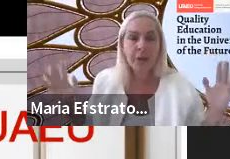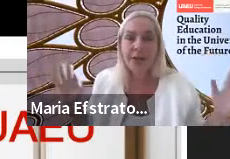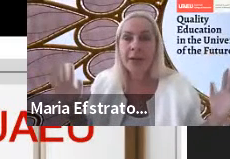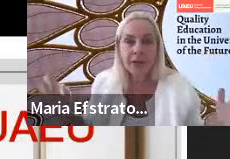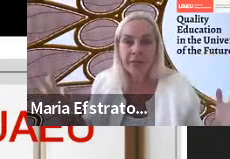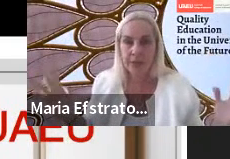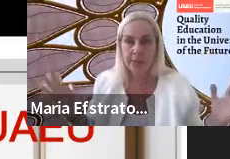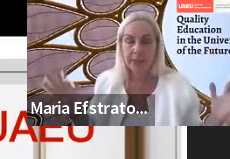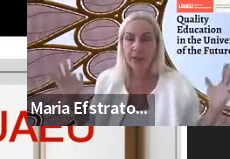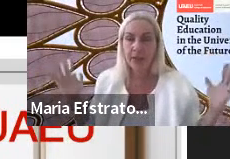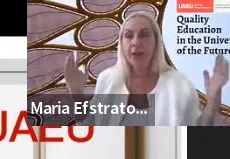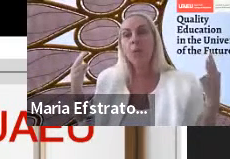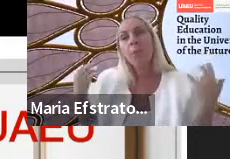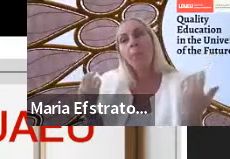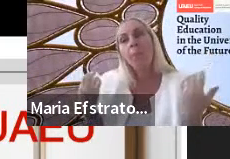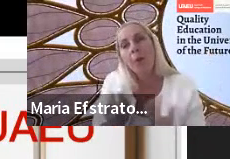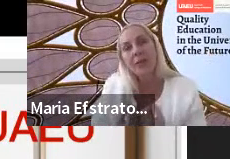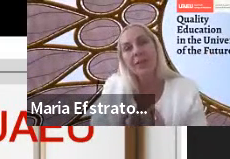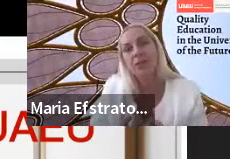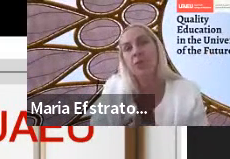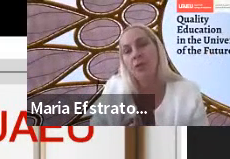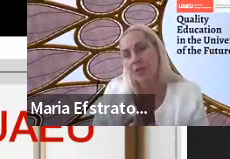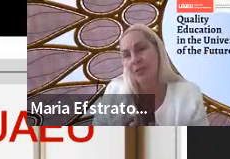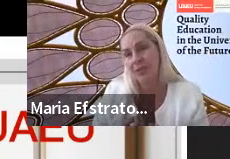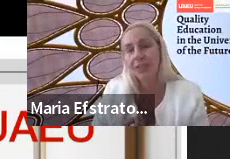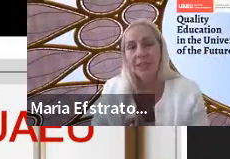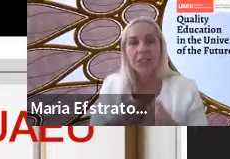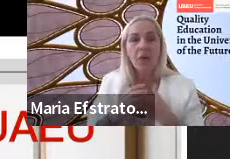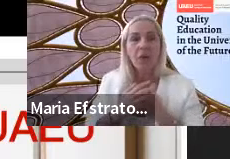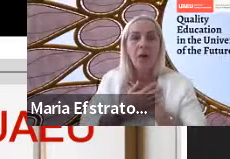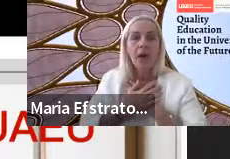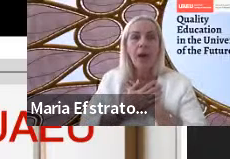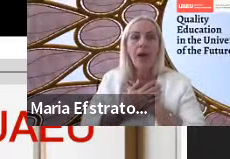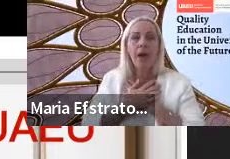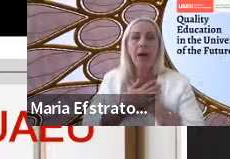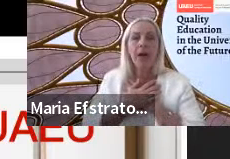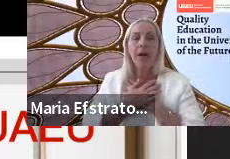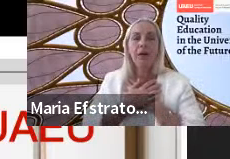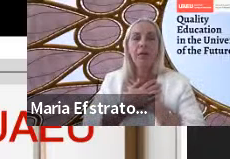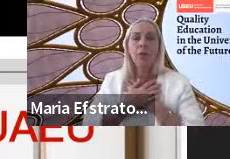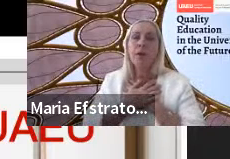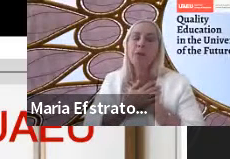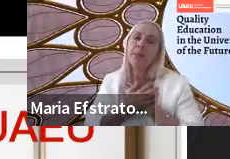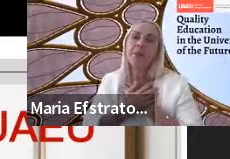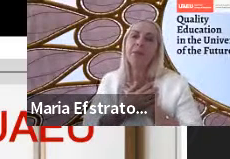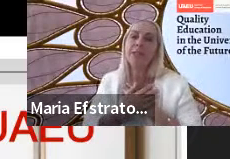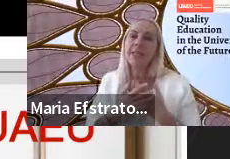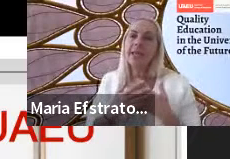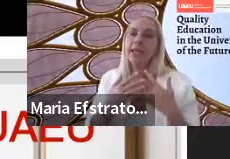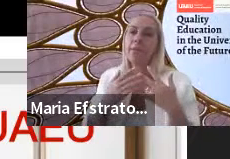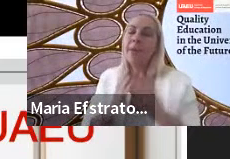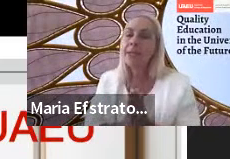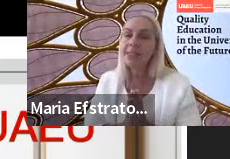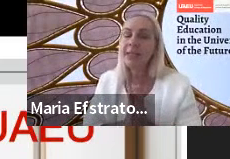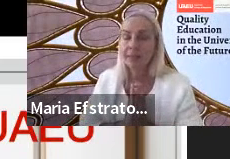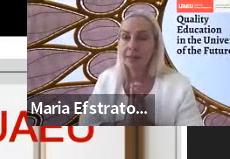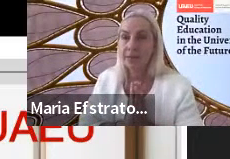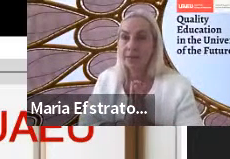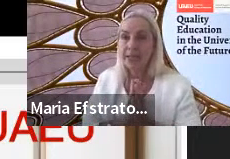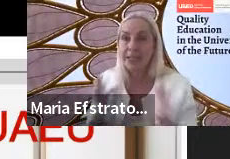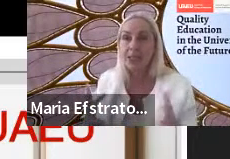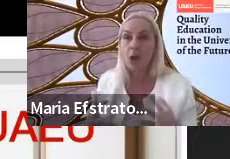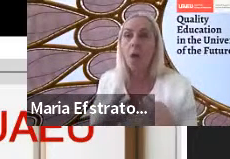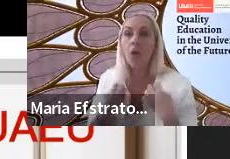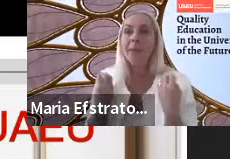easily very nervous. They were body exhausted. So one of the mothers say, my